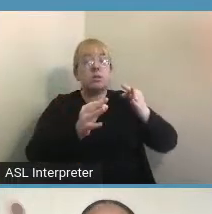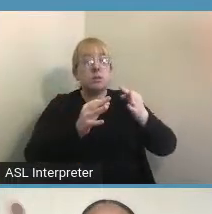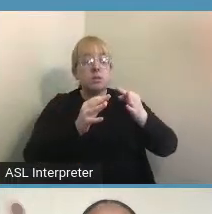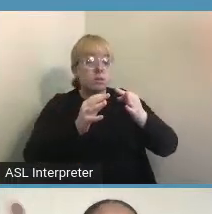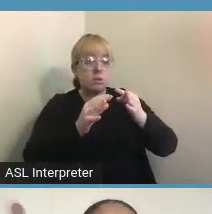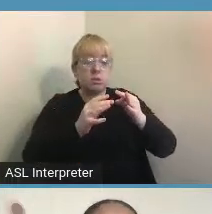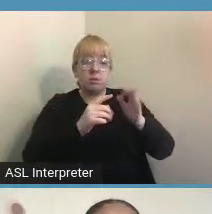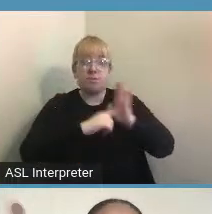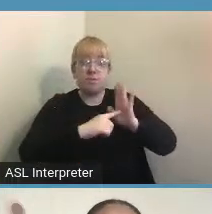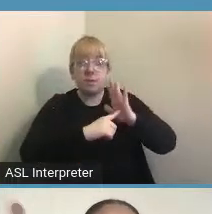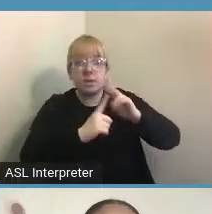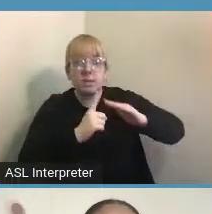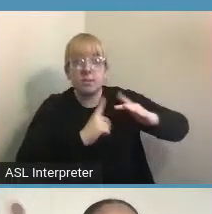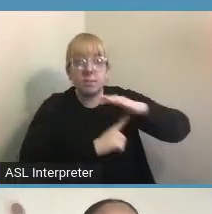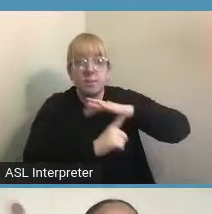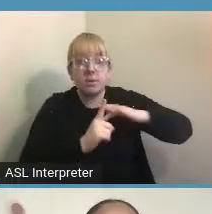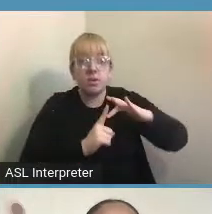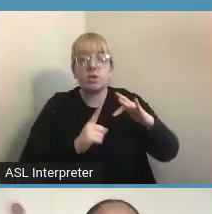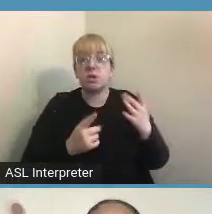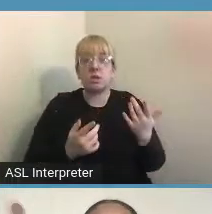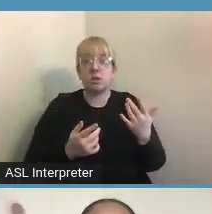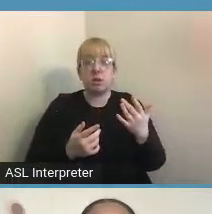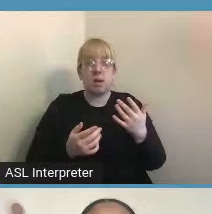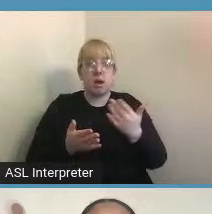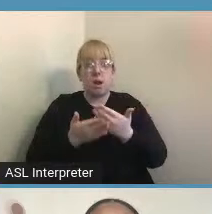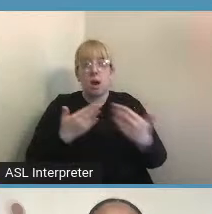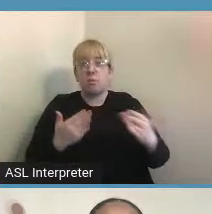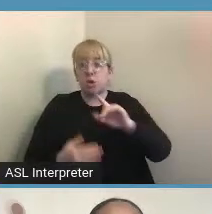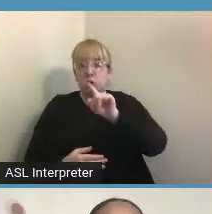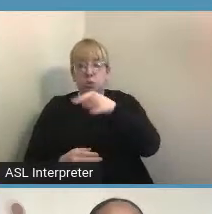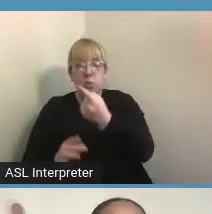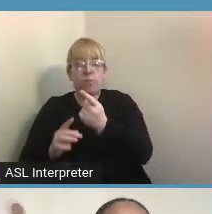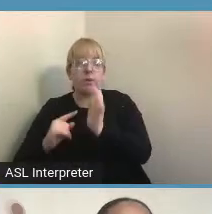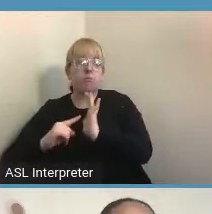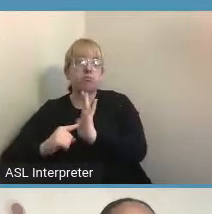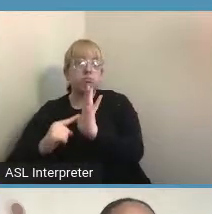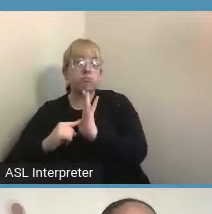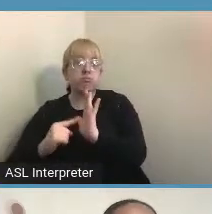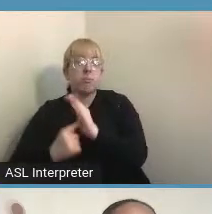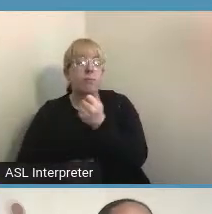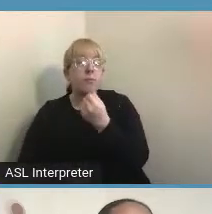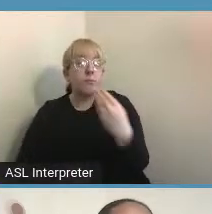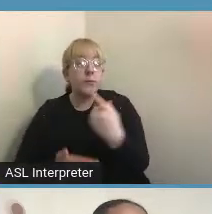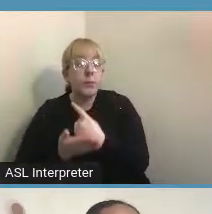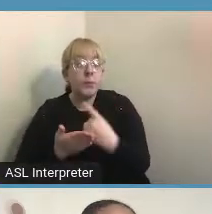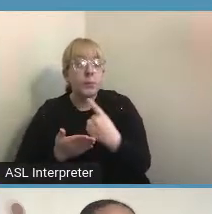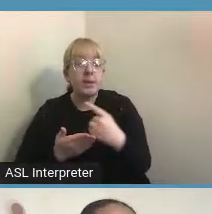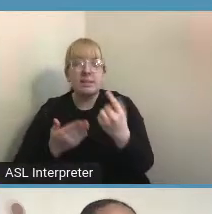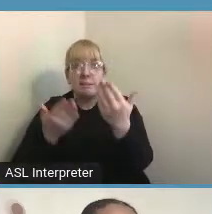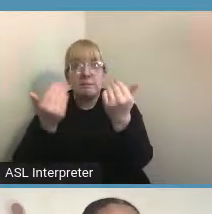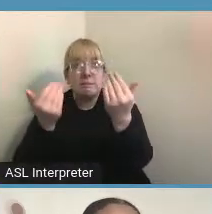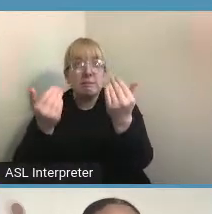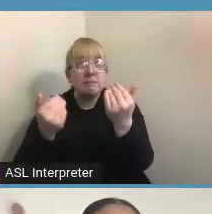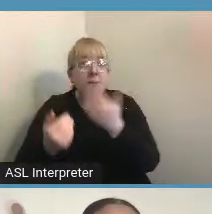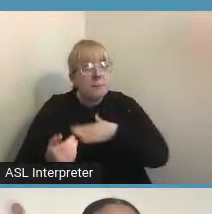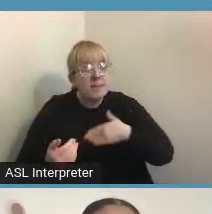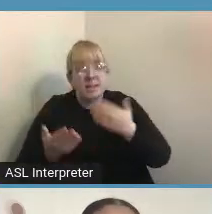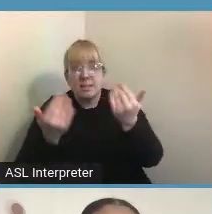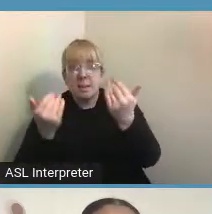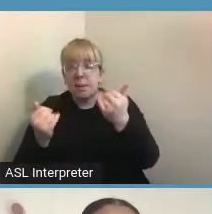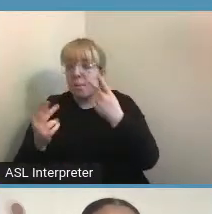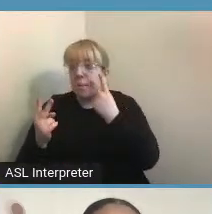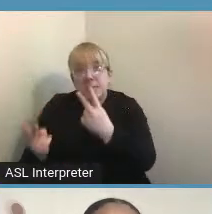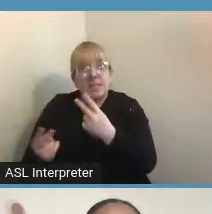campaign? Or is there an object that's only going to be on display for, a few weeks, and you want to generate interest around